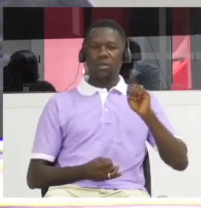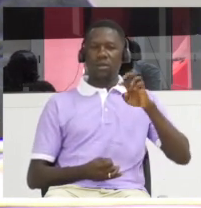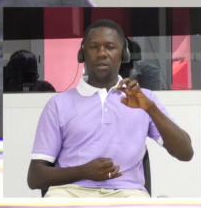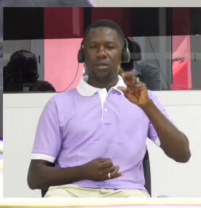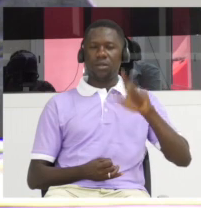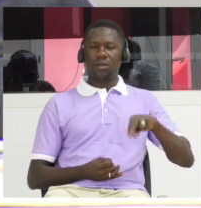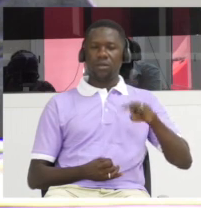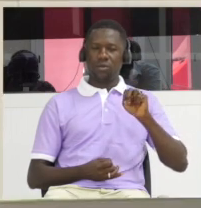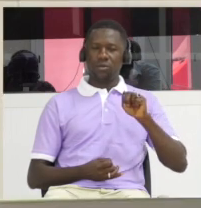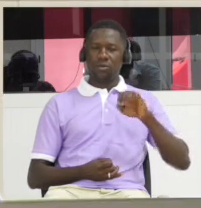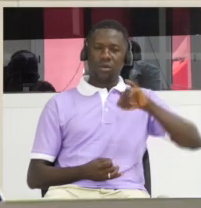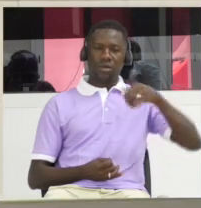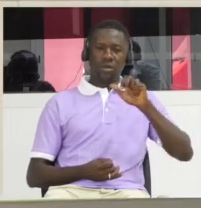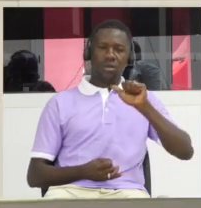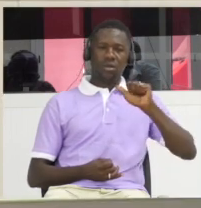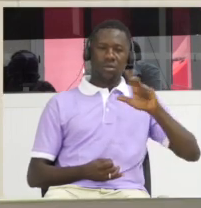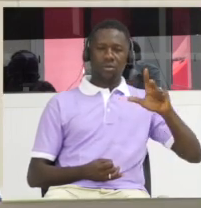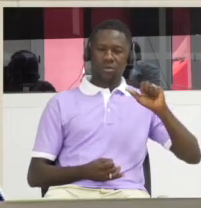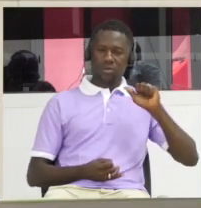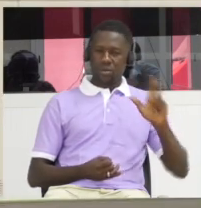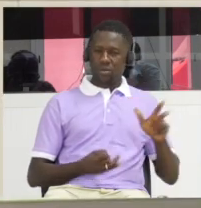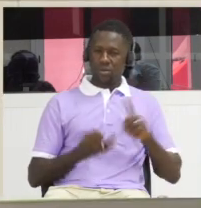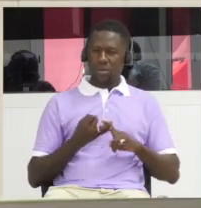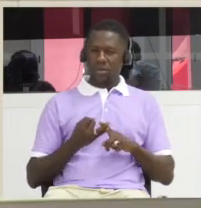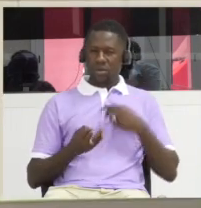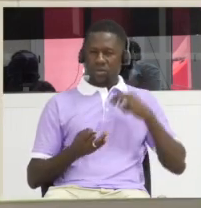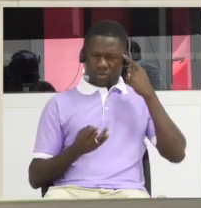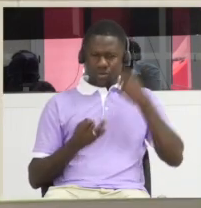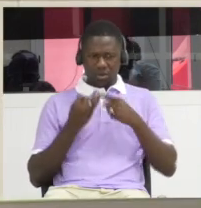And then, of course, you could see some of them were coming and going